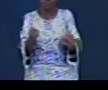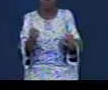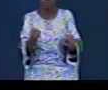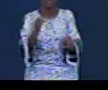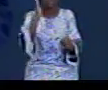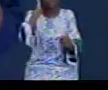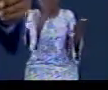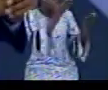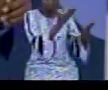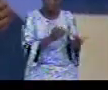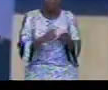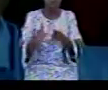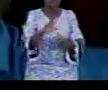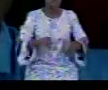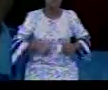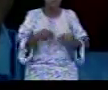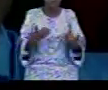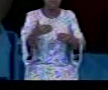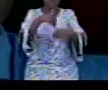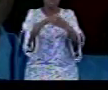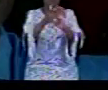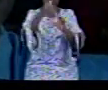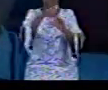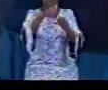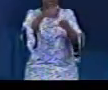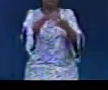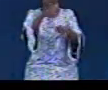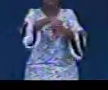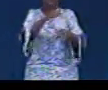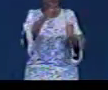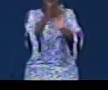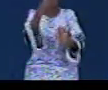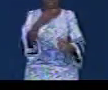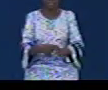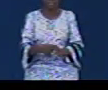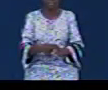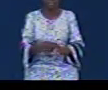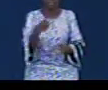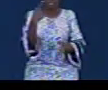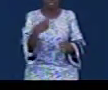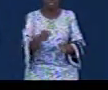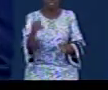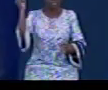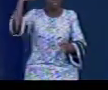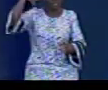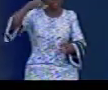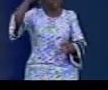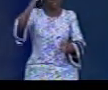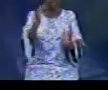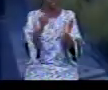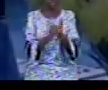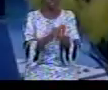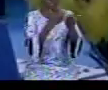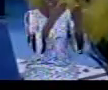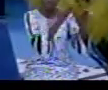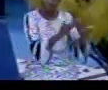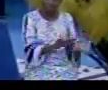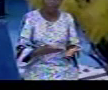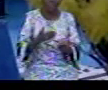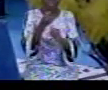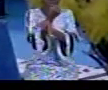to your life tonight in Jesus' name. Because it says, the grace of God that bringeth salvation